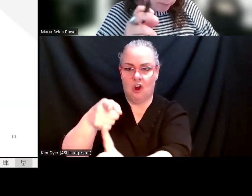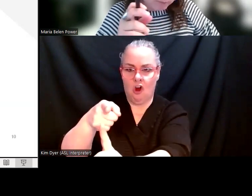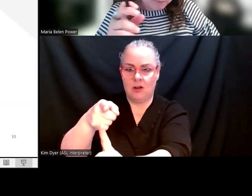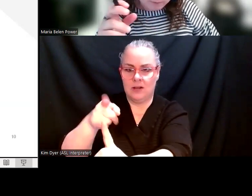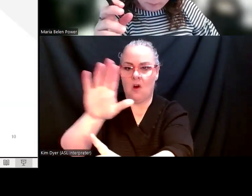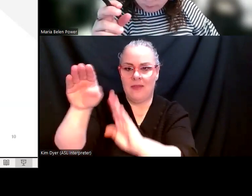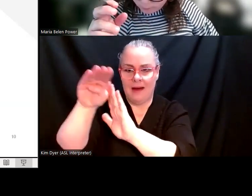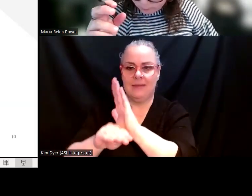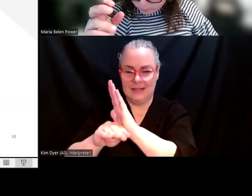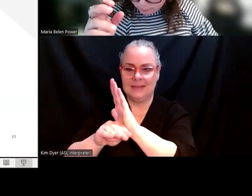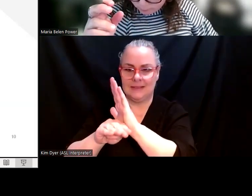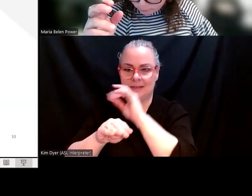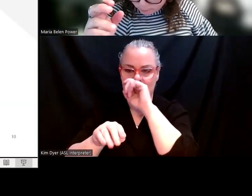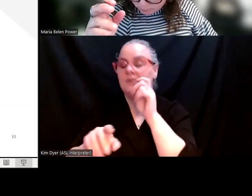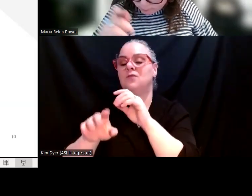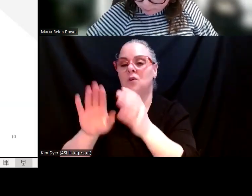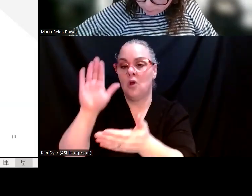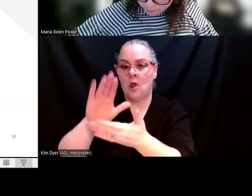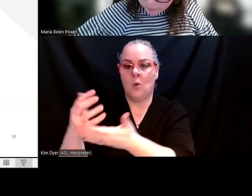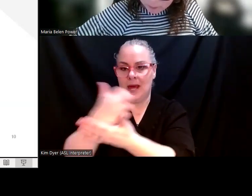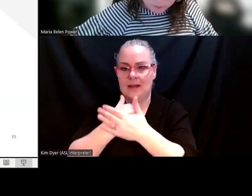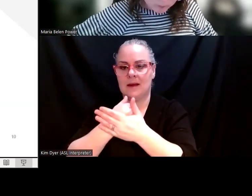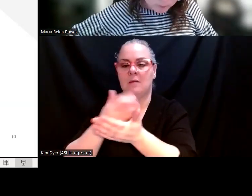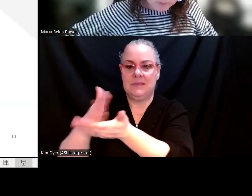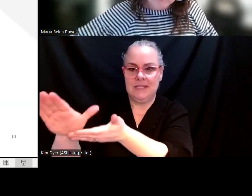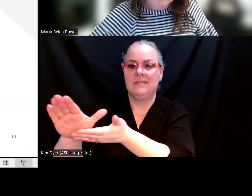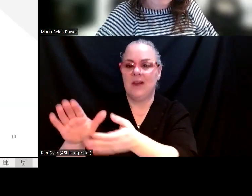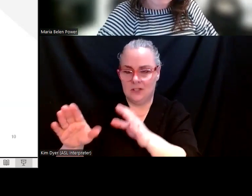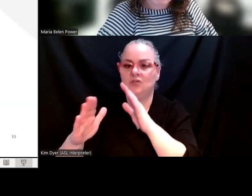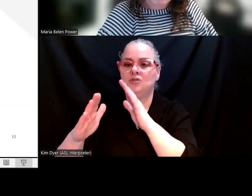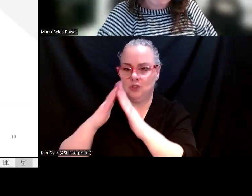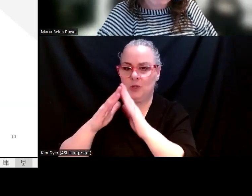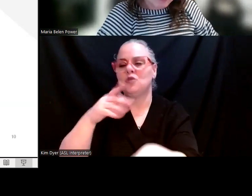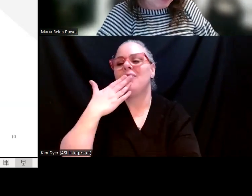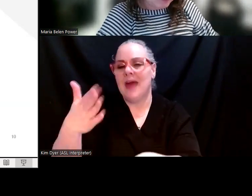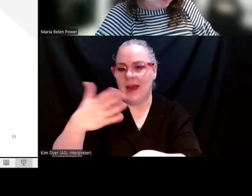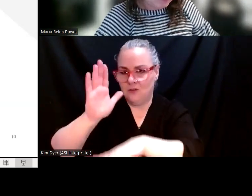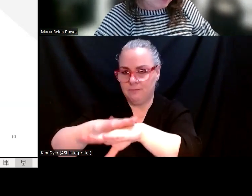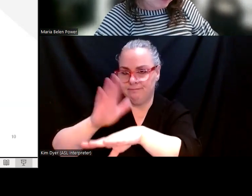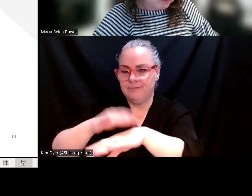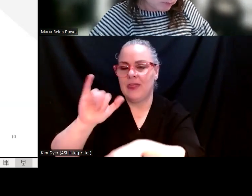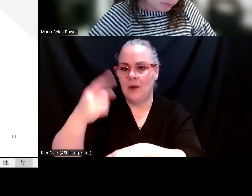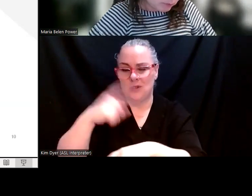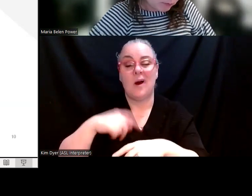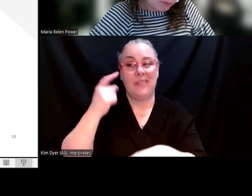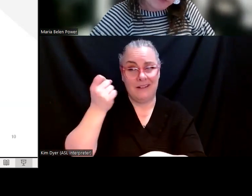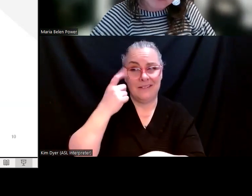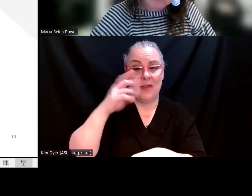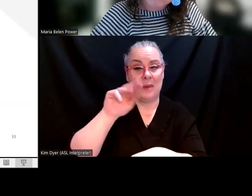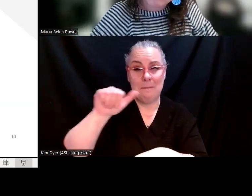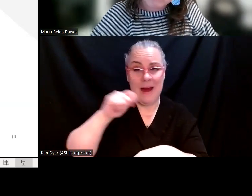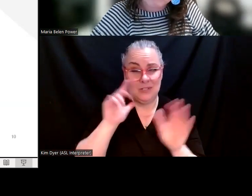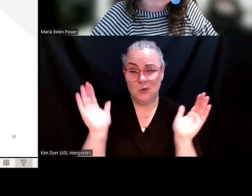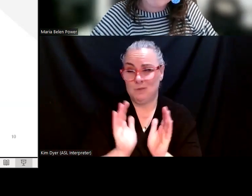that list as low income and disadvantaged communities. So yeah, thanks for flagging that. And I think maybe the takeaway is that the map is too